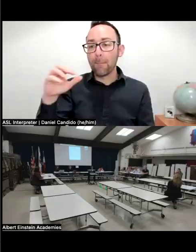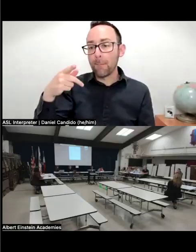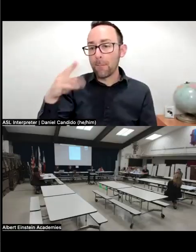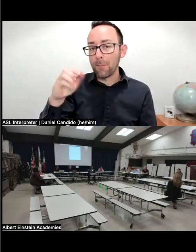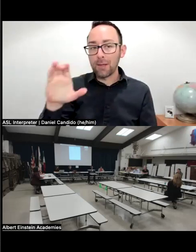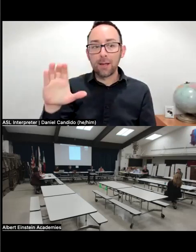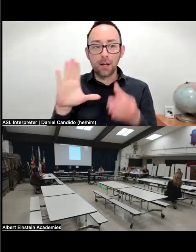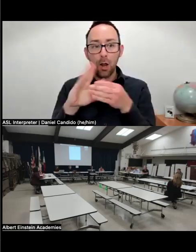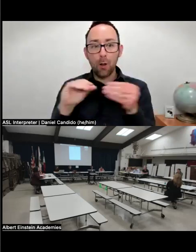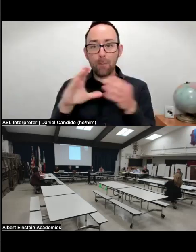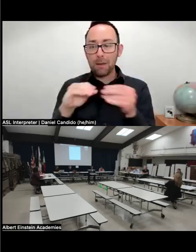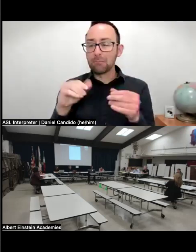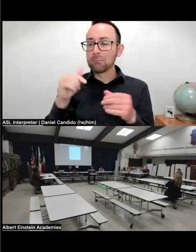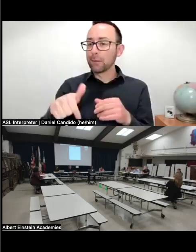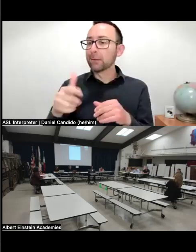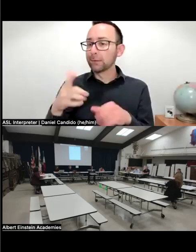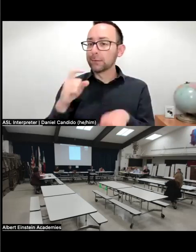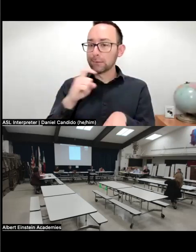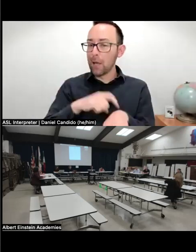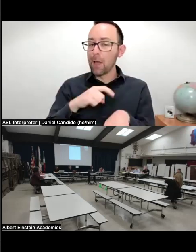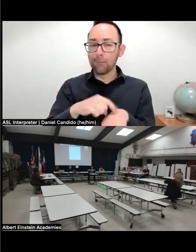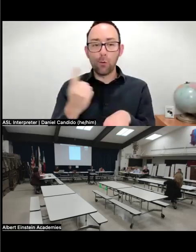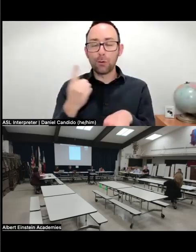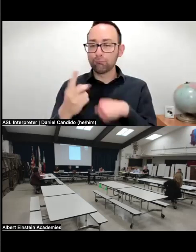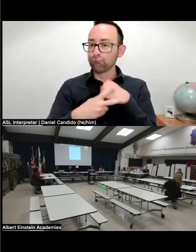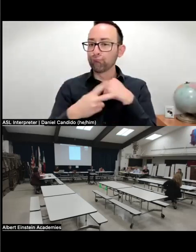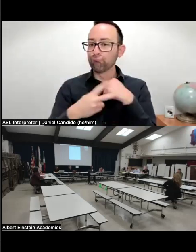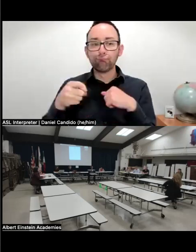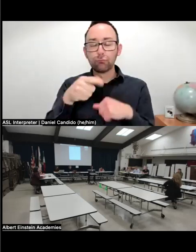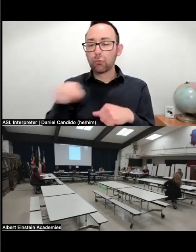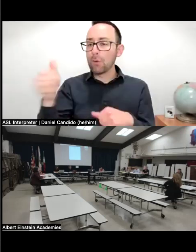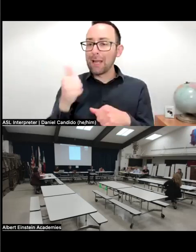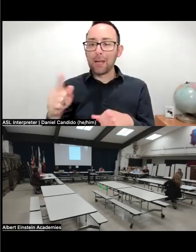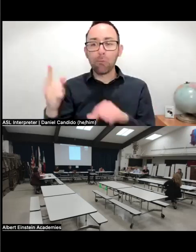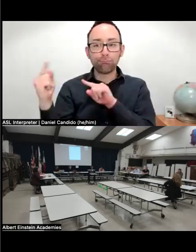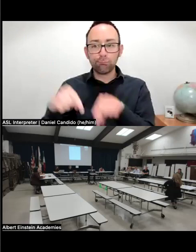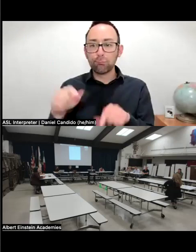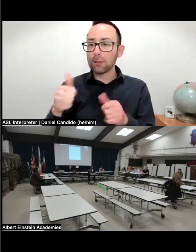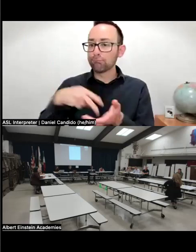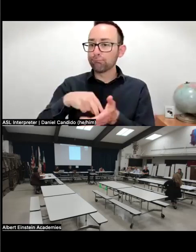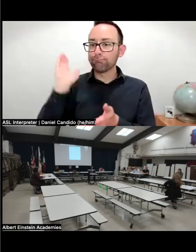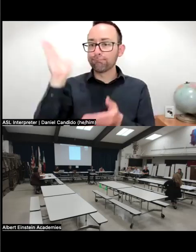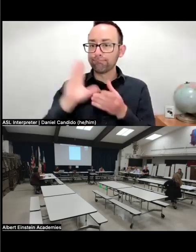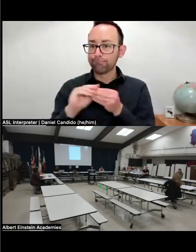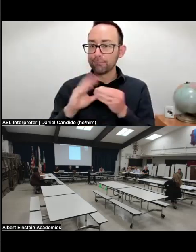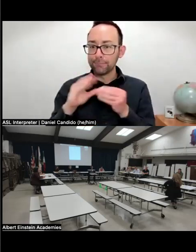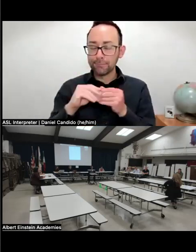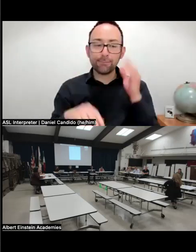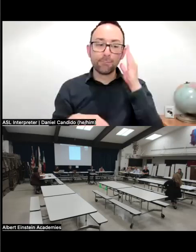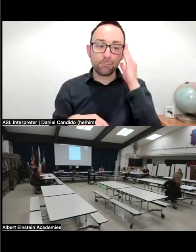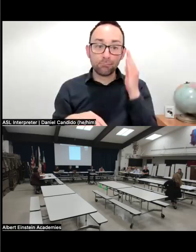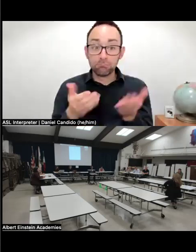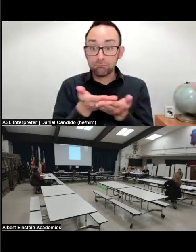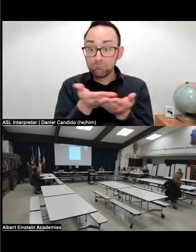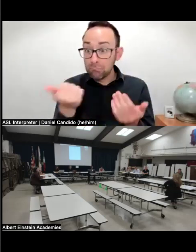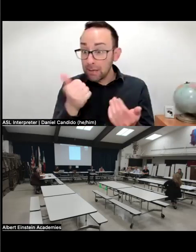agenda during which members of the public may speak to the SSC on non-agenda items. Is there anybody on Zoom